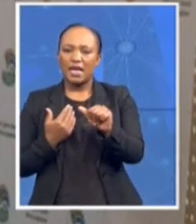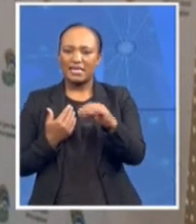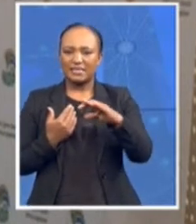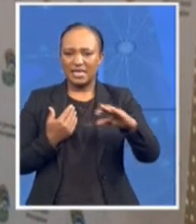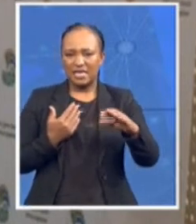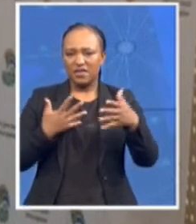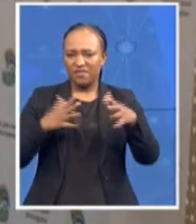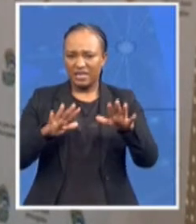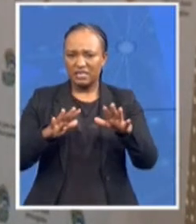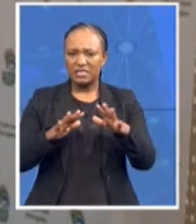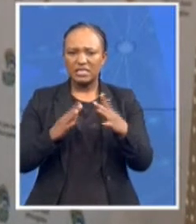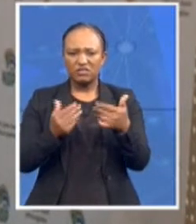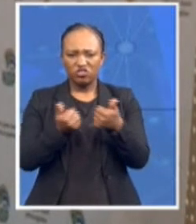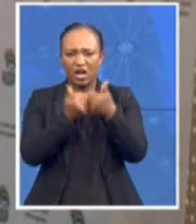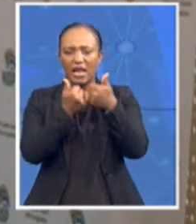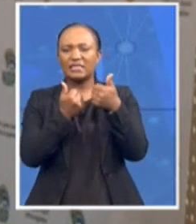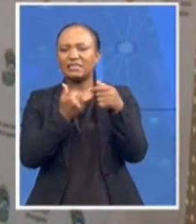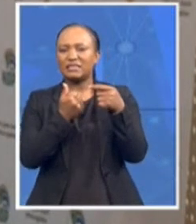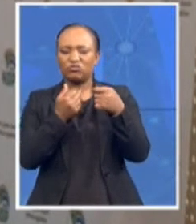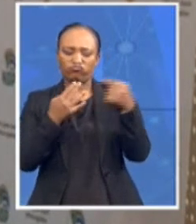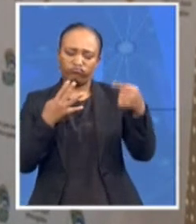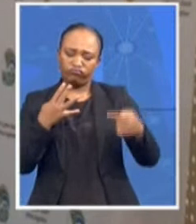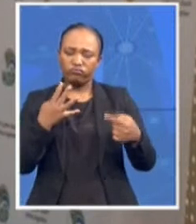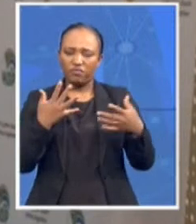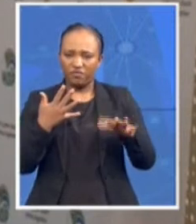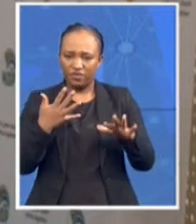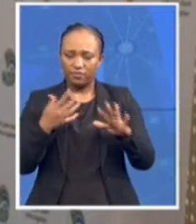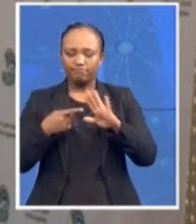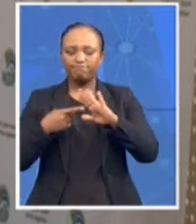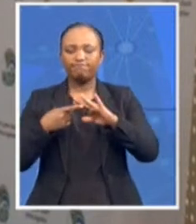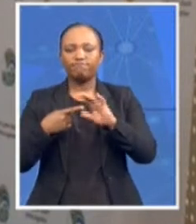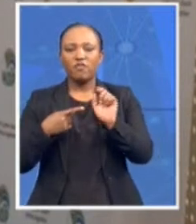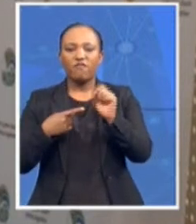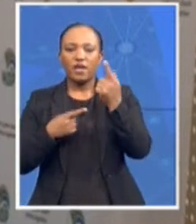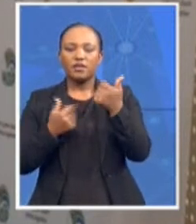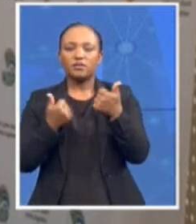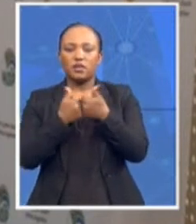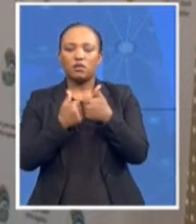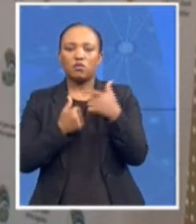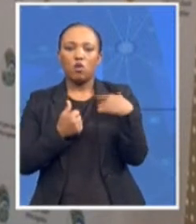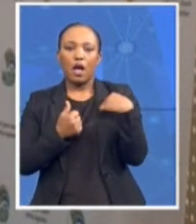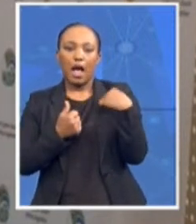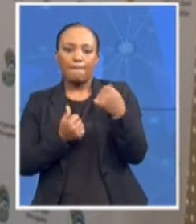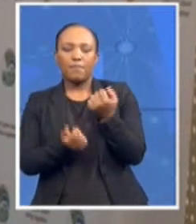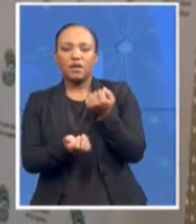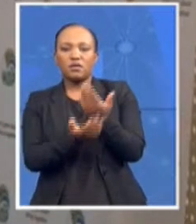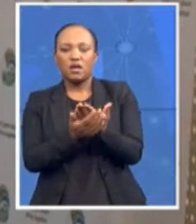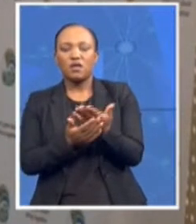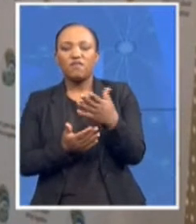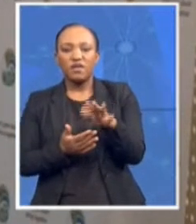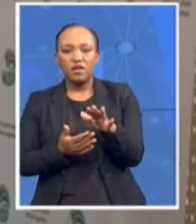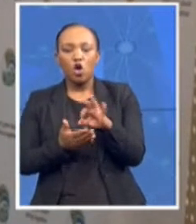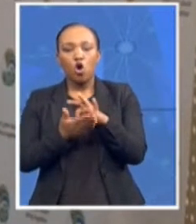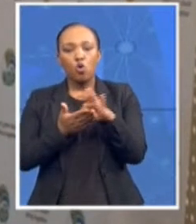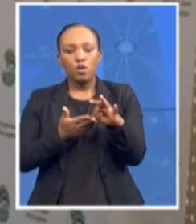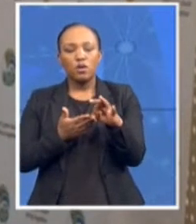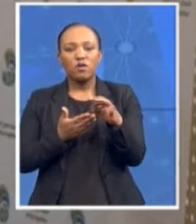included, firstly, applicants that were approved and contracted for more funding than they had actually applied